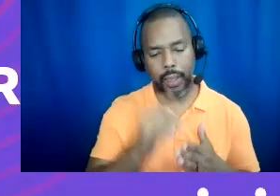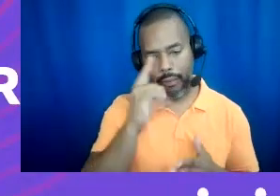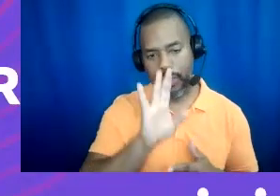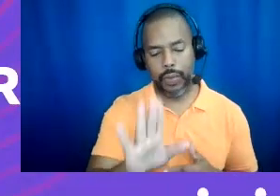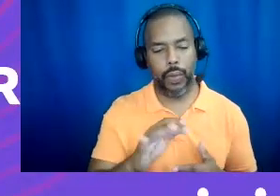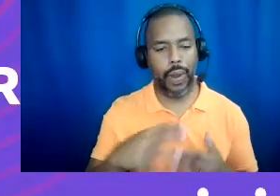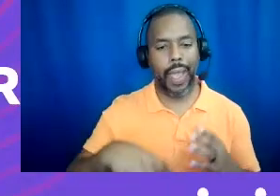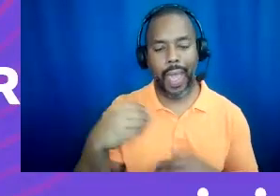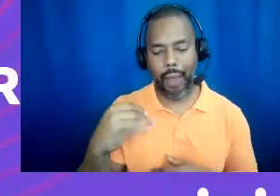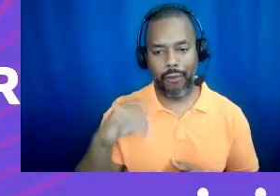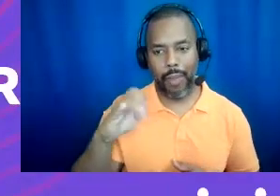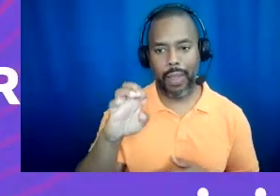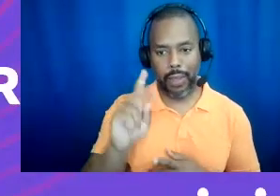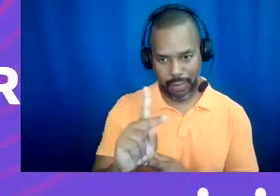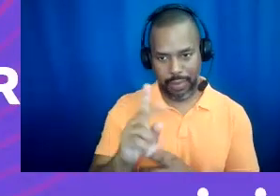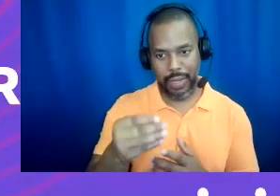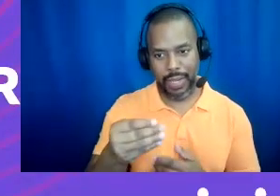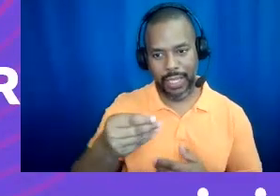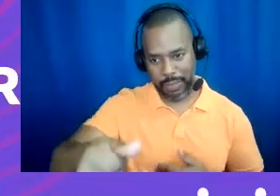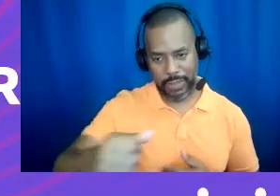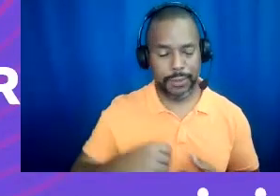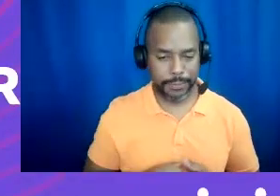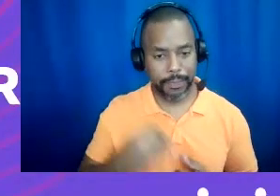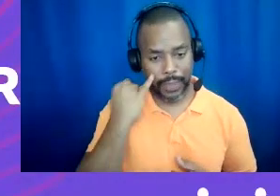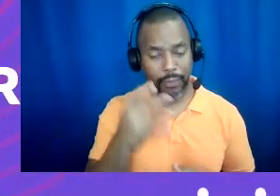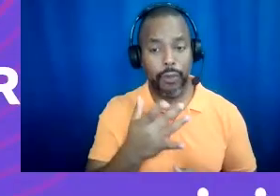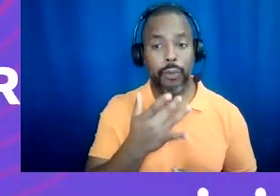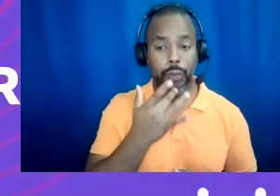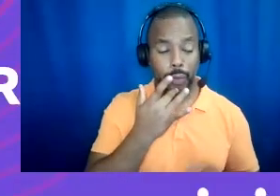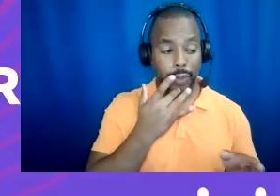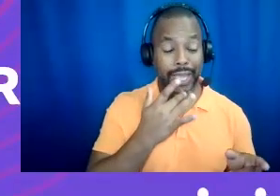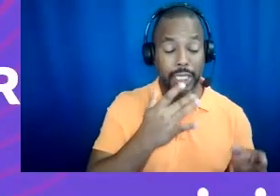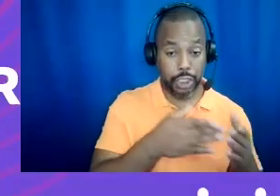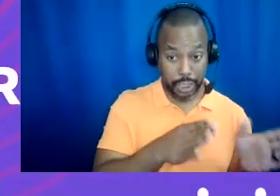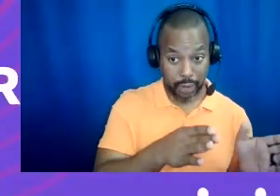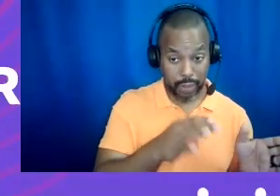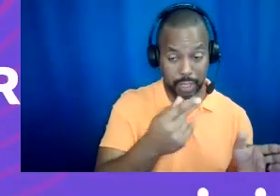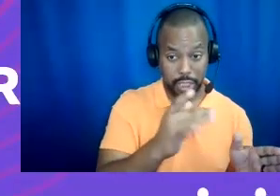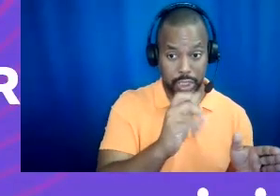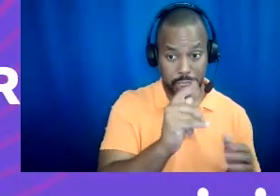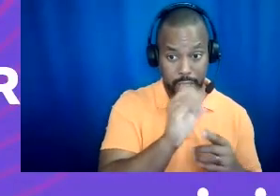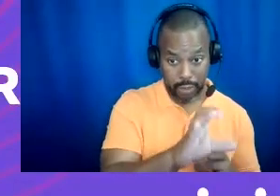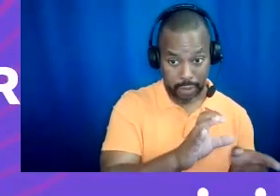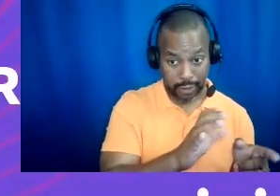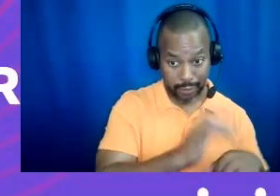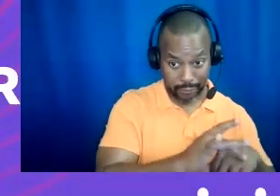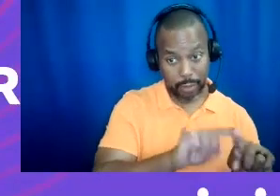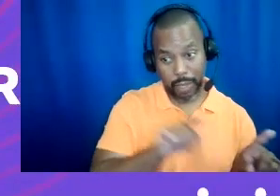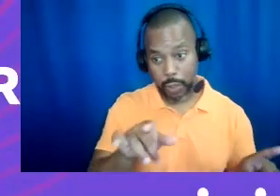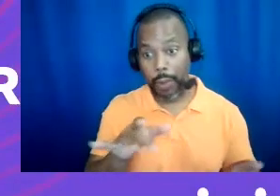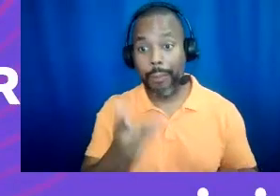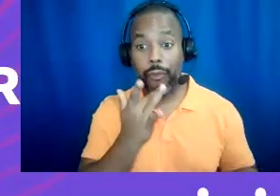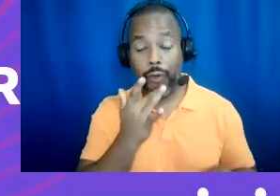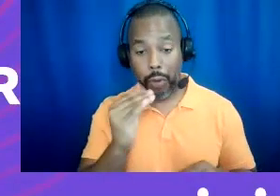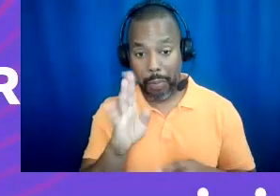out-of-pocket maximum. So if you decide to take a brand when there is a generic available and it's not medically necessary, you will be required